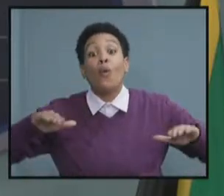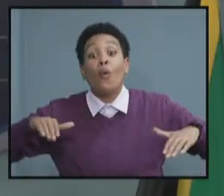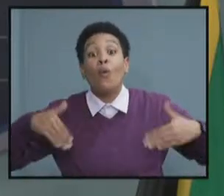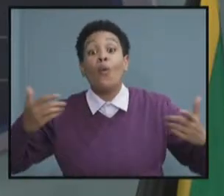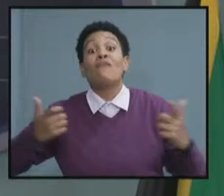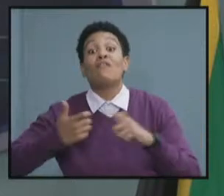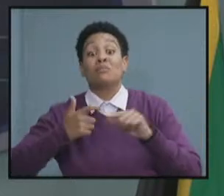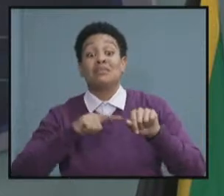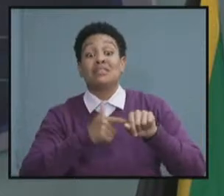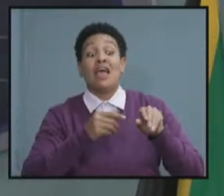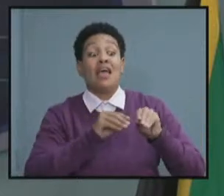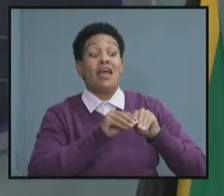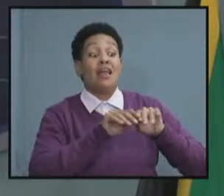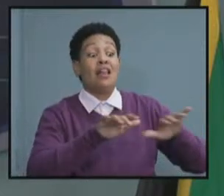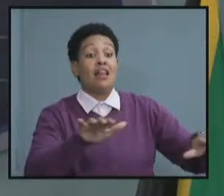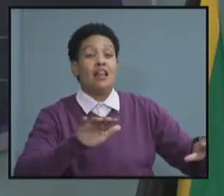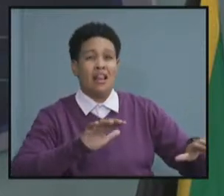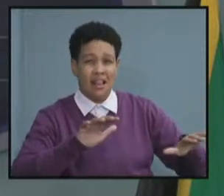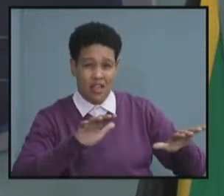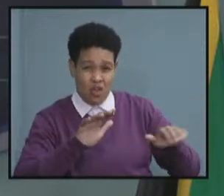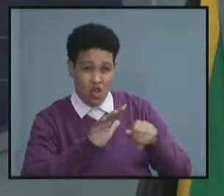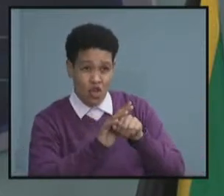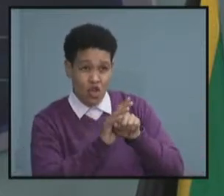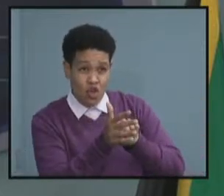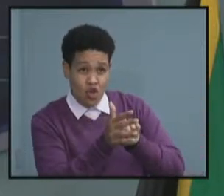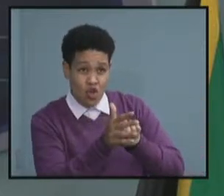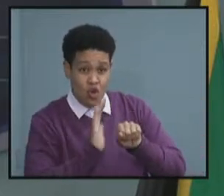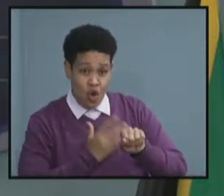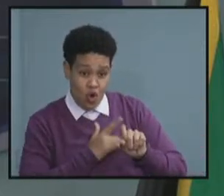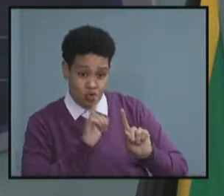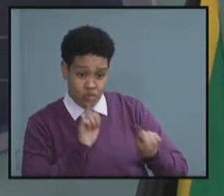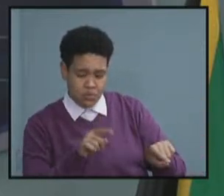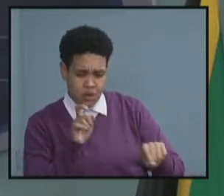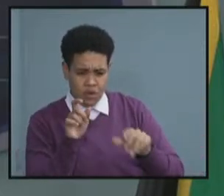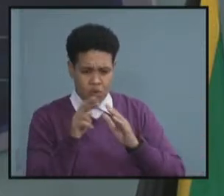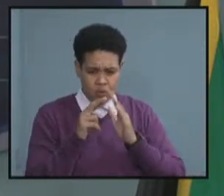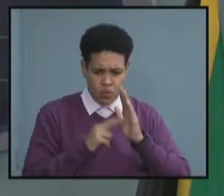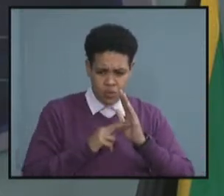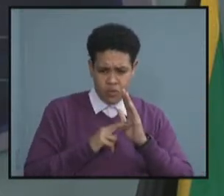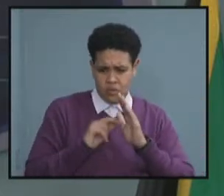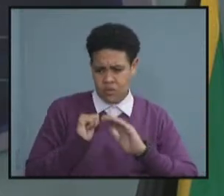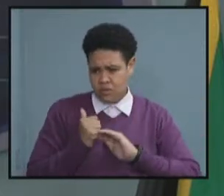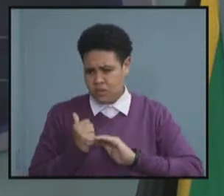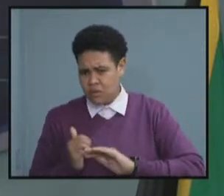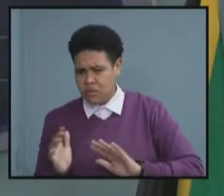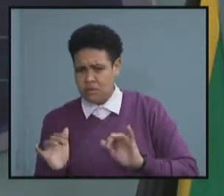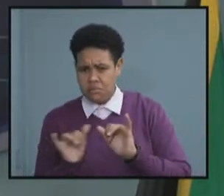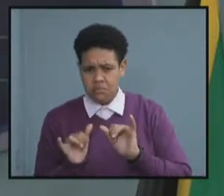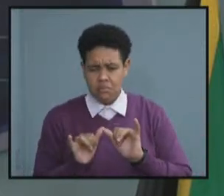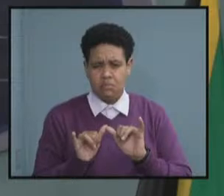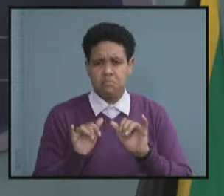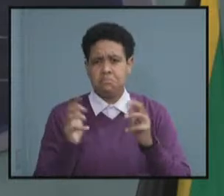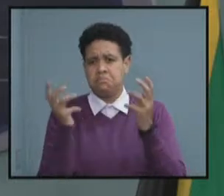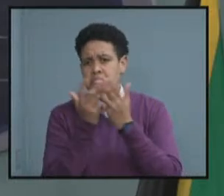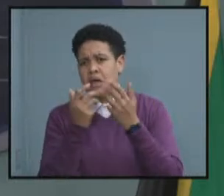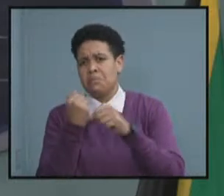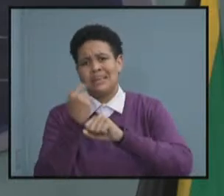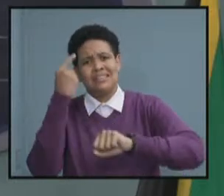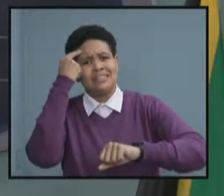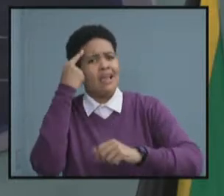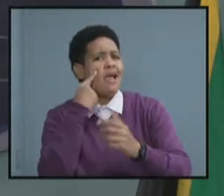epidemic that our response has to be measured and proportionate, evidence-based,